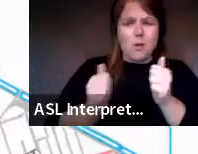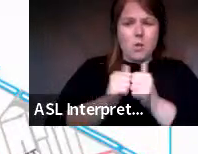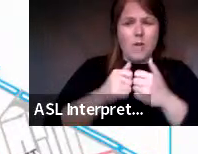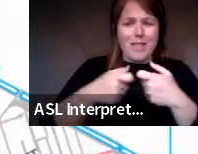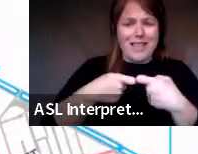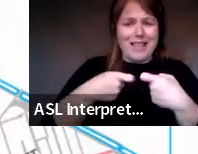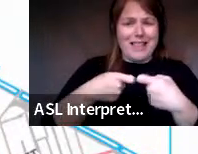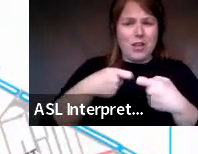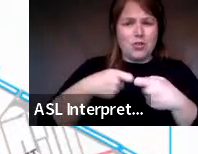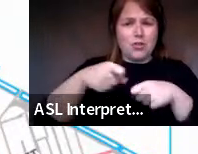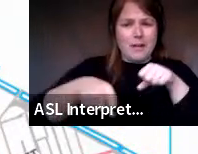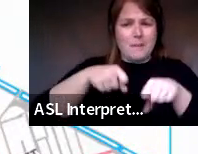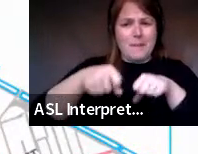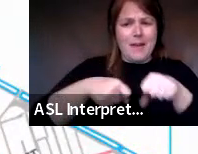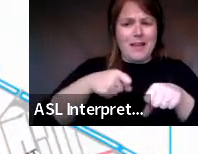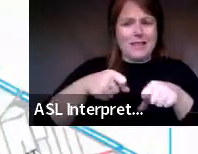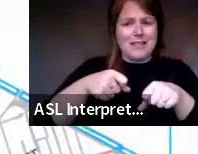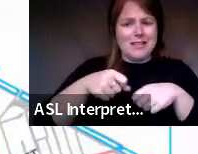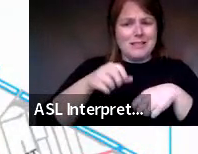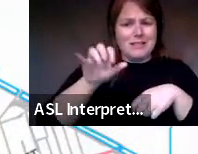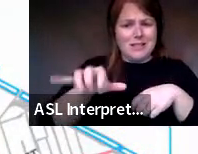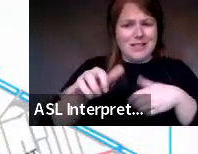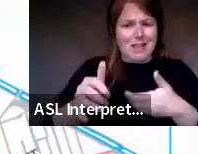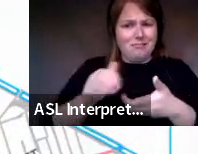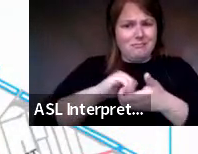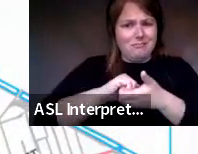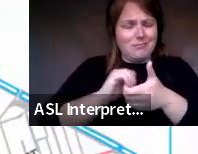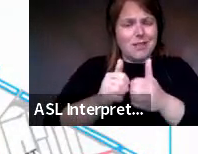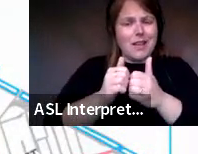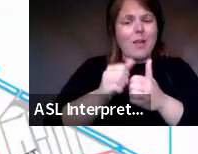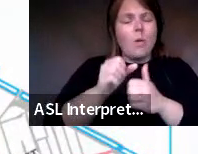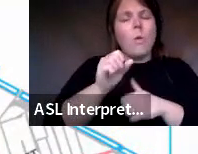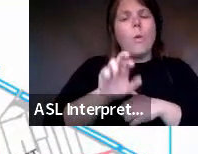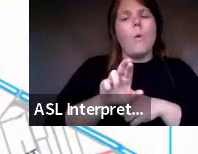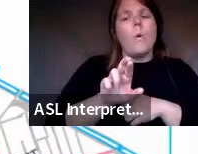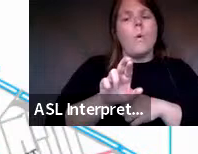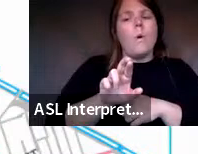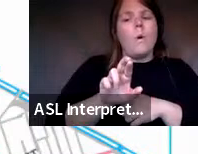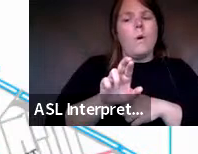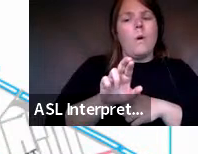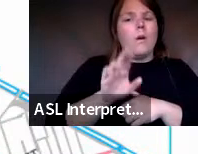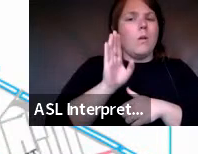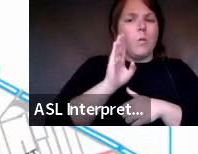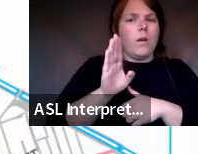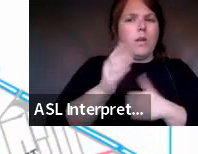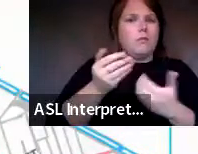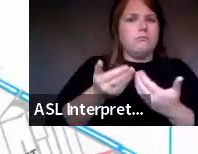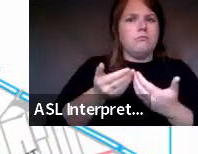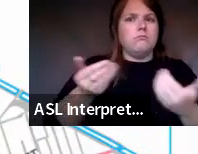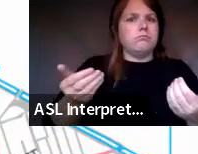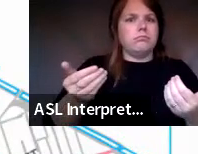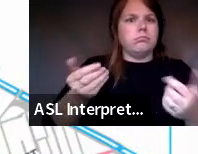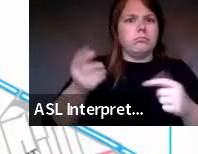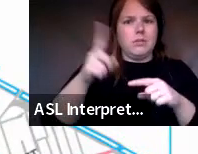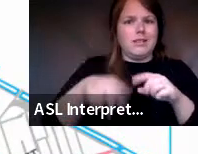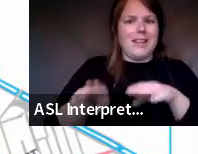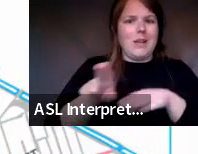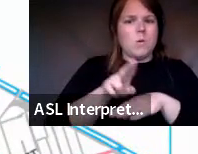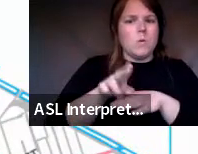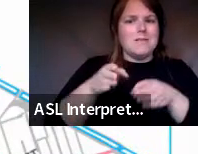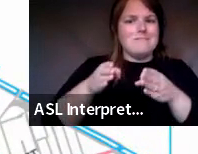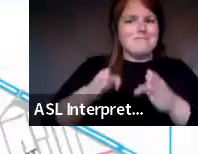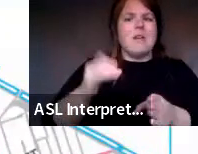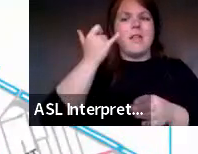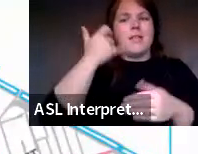electrical bike together? Is that, or that's going to be forbidden from using that path if you have an